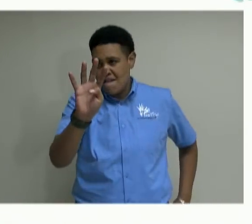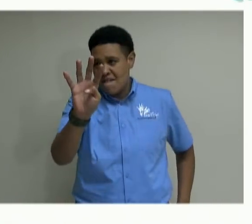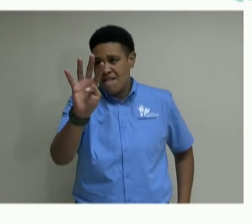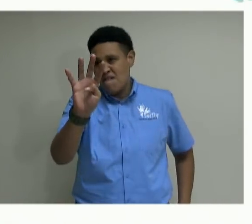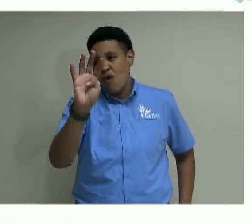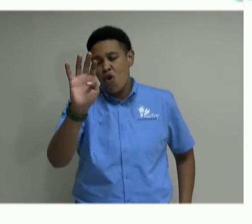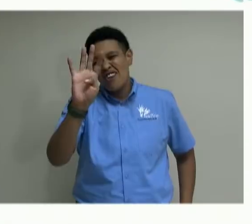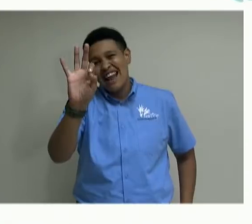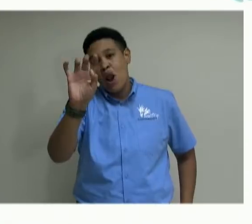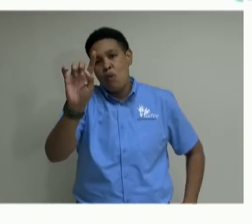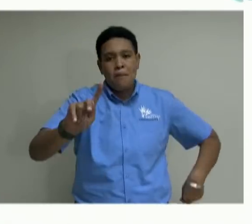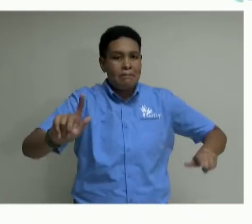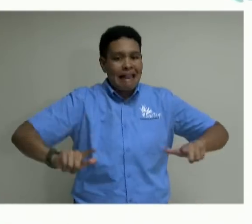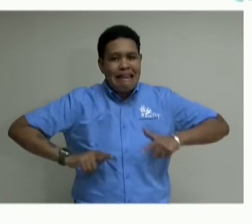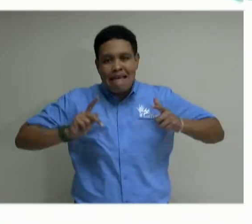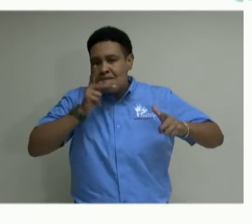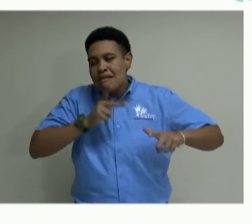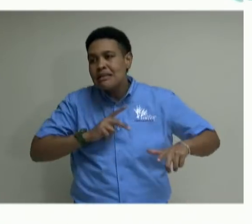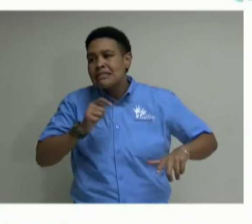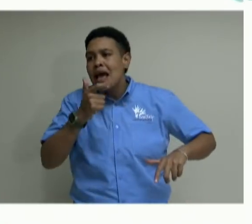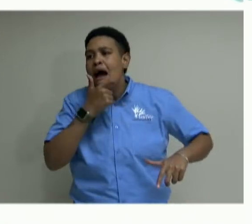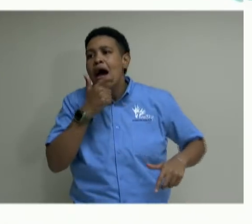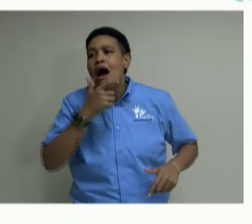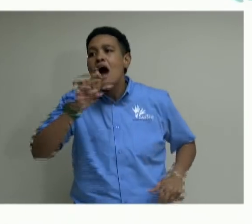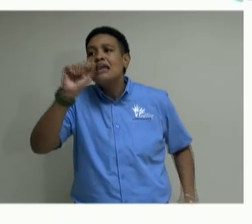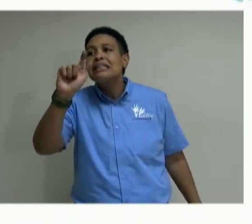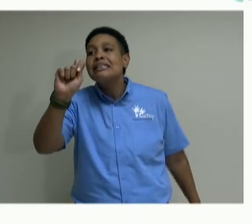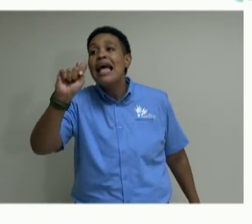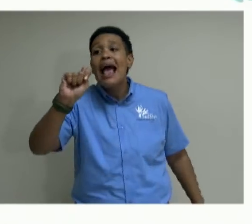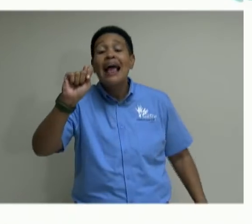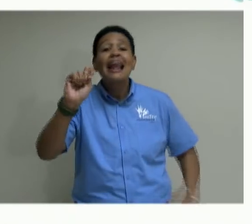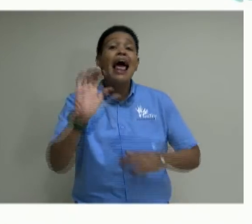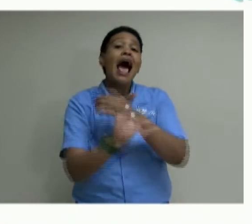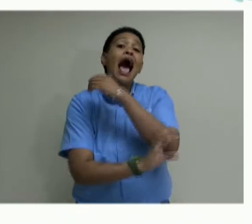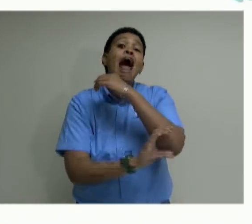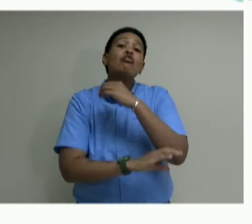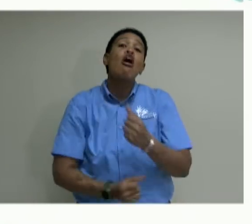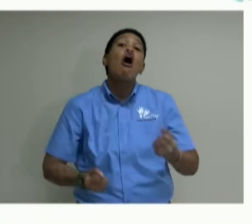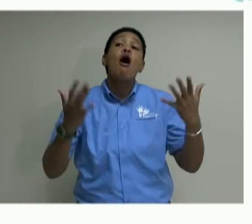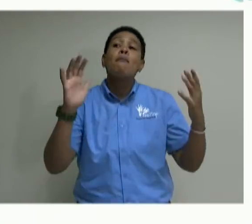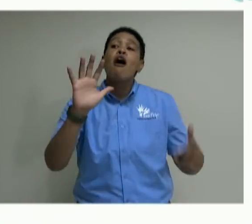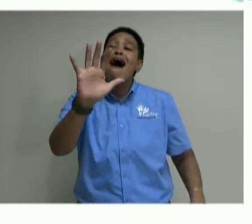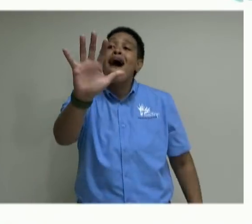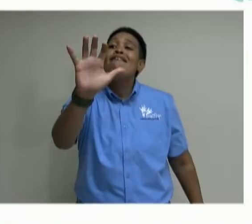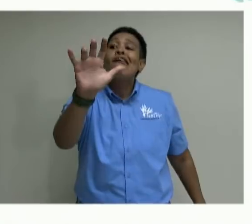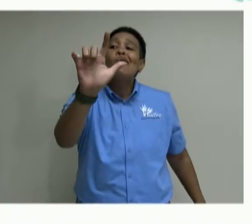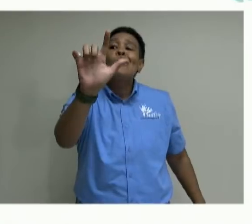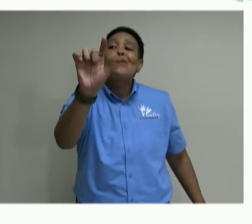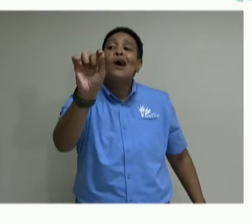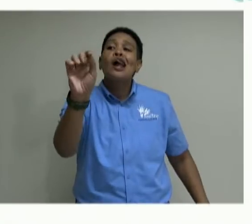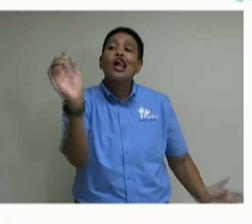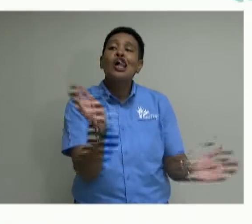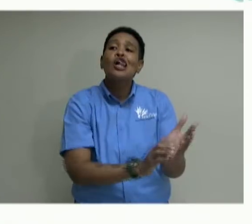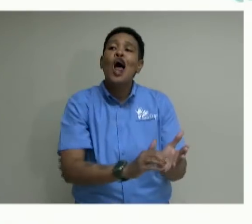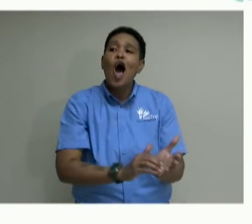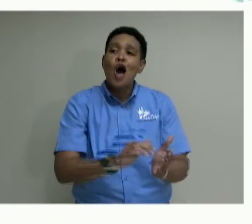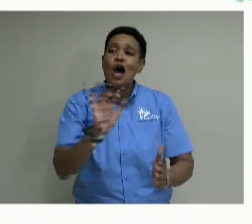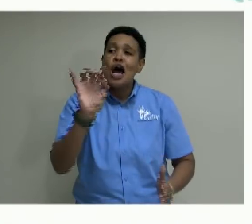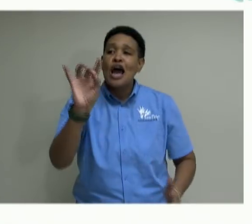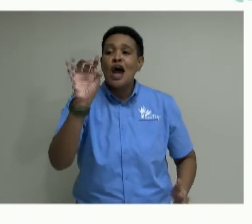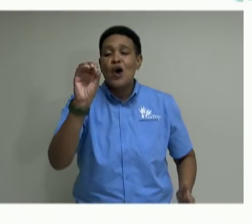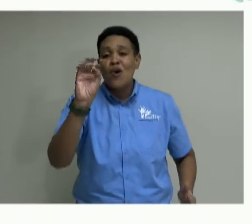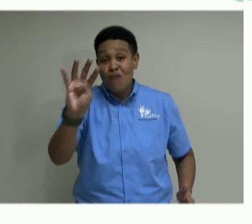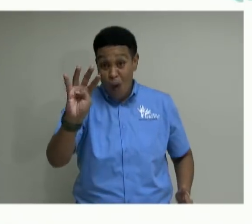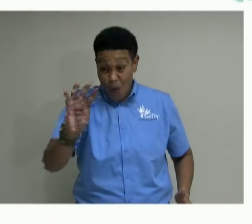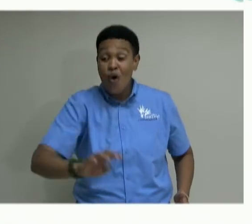662,000 population. St. Catherine, 520,000 population, and